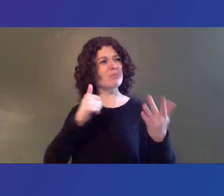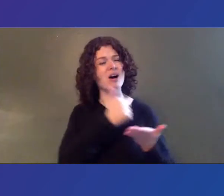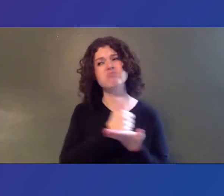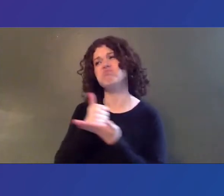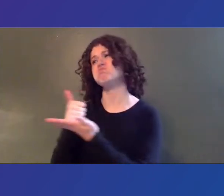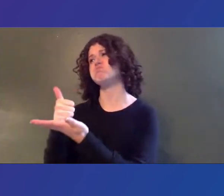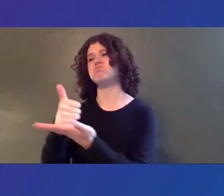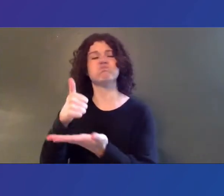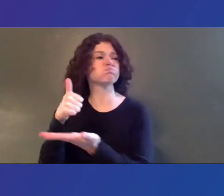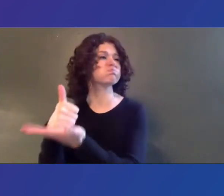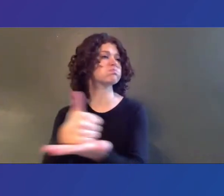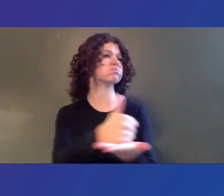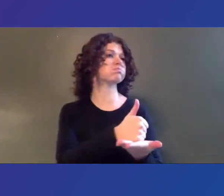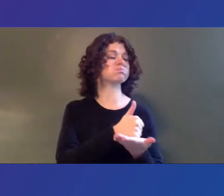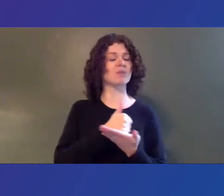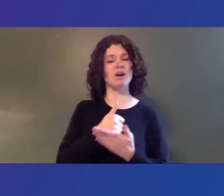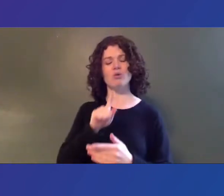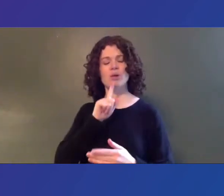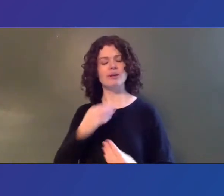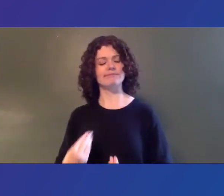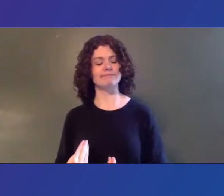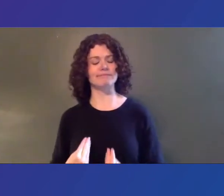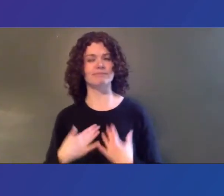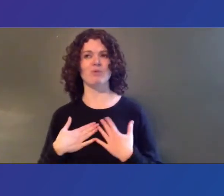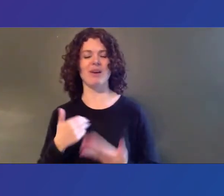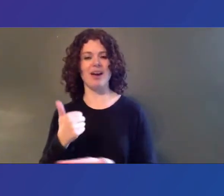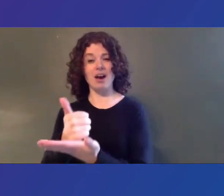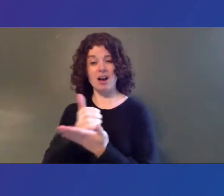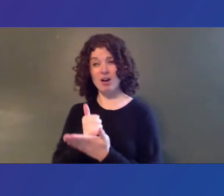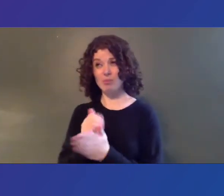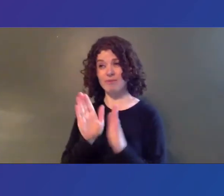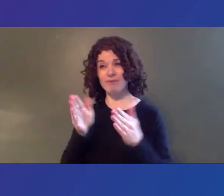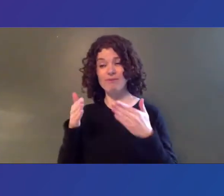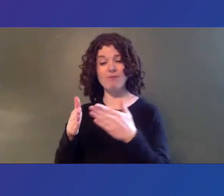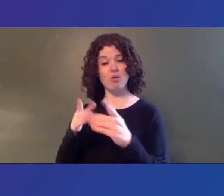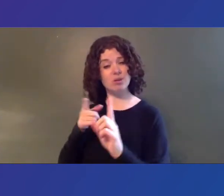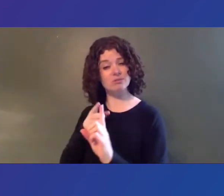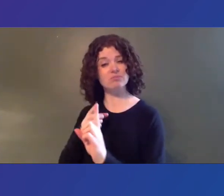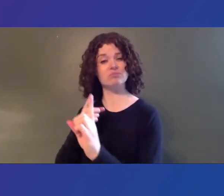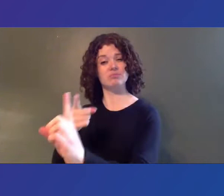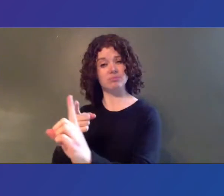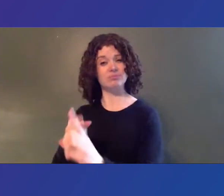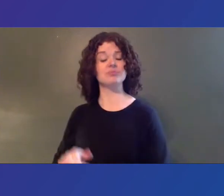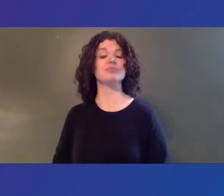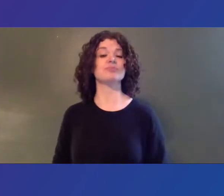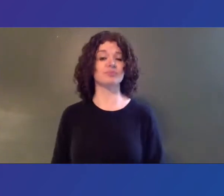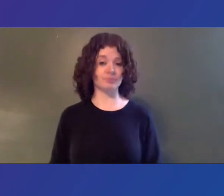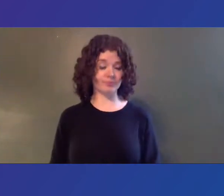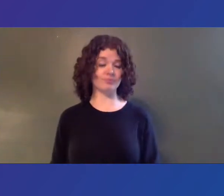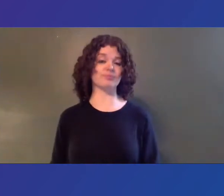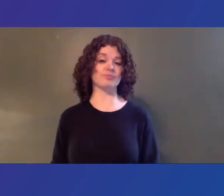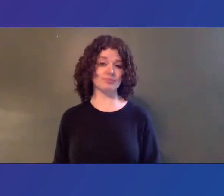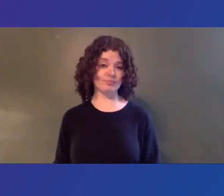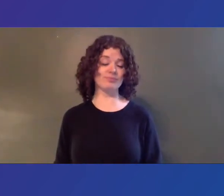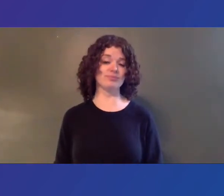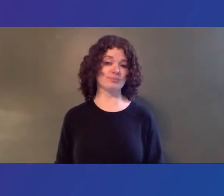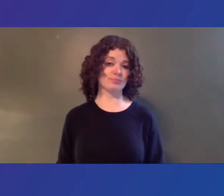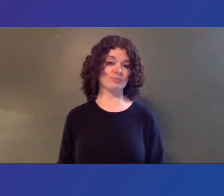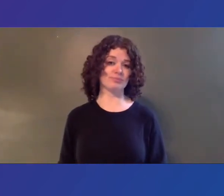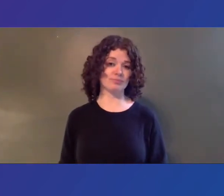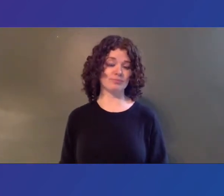It really helps you to stay on track and really fulfill your dreams eventually.